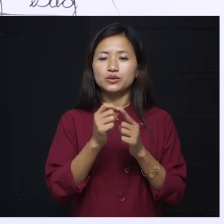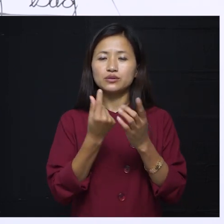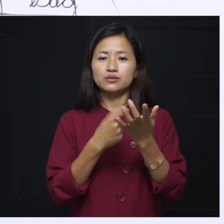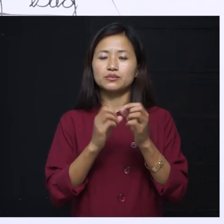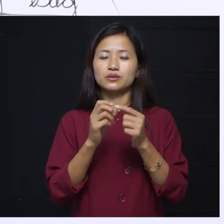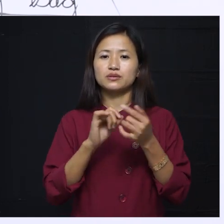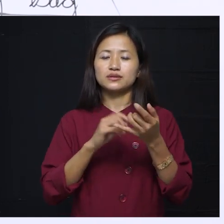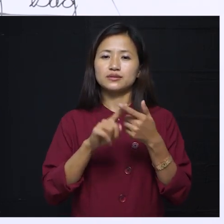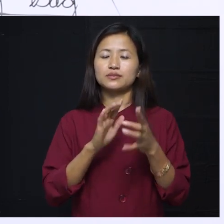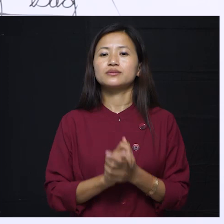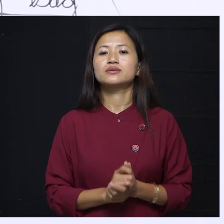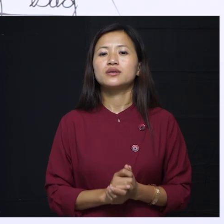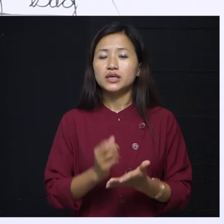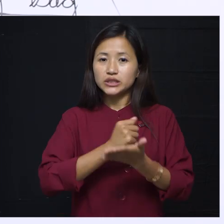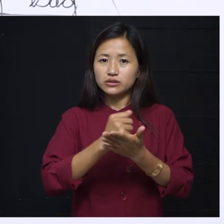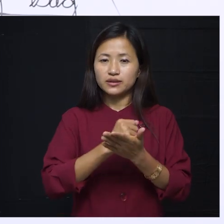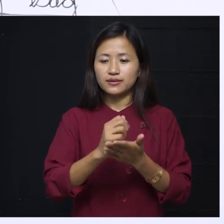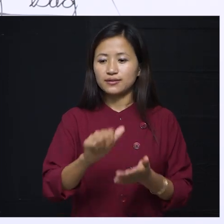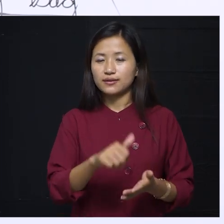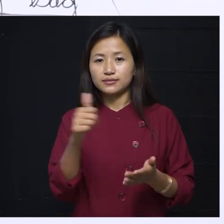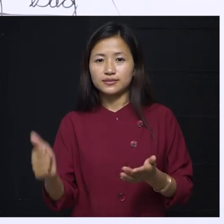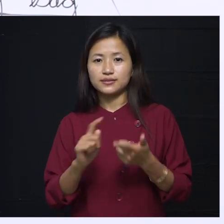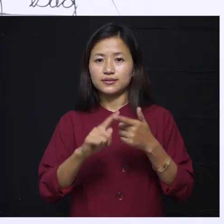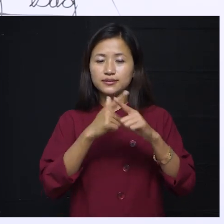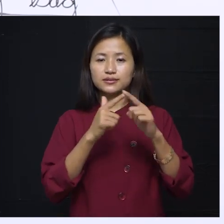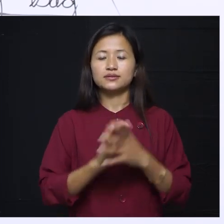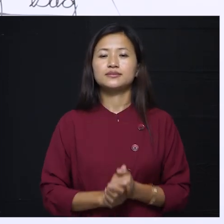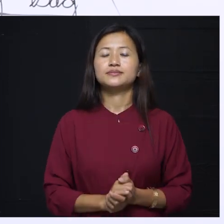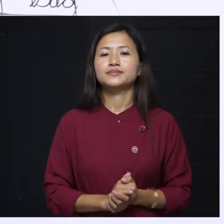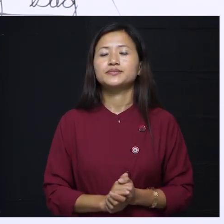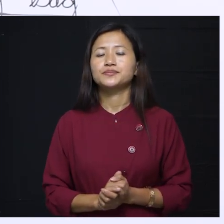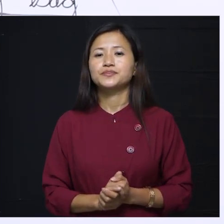Now we are going to try another exercise here.